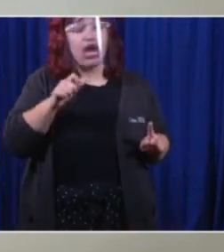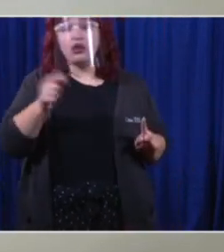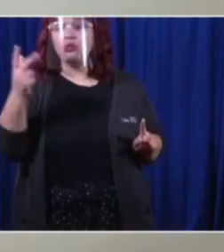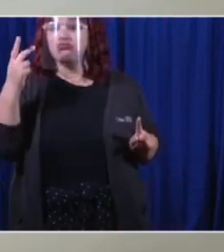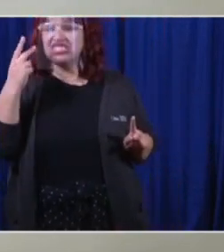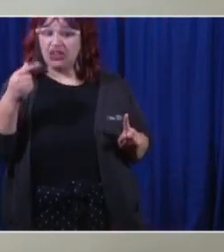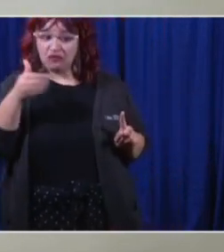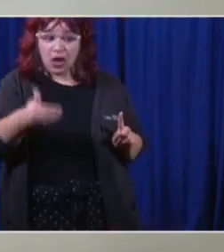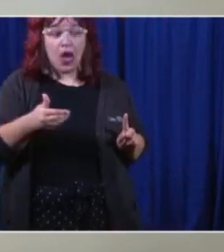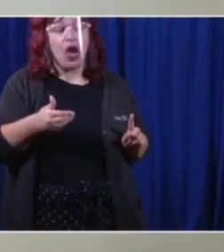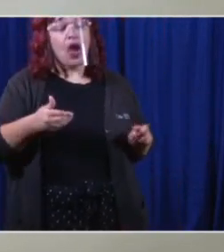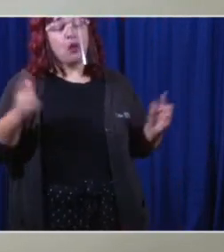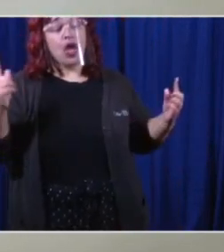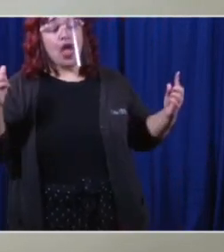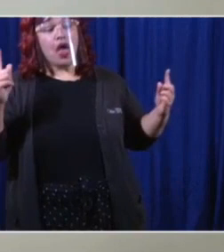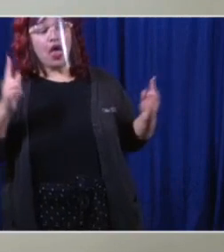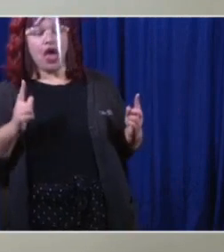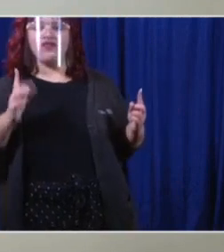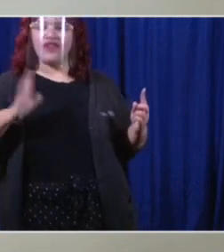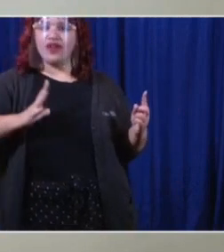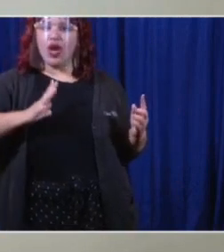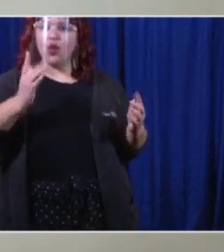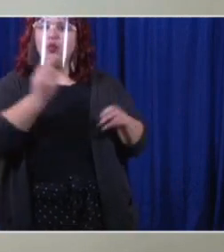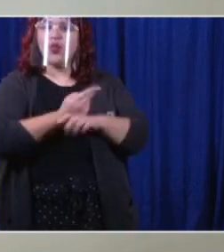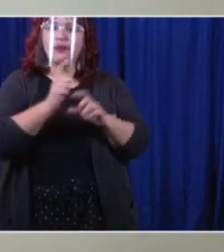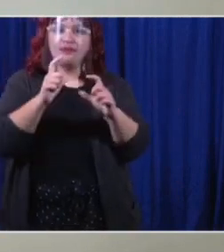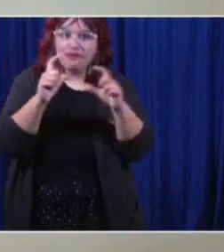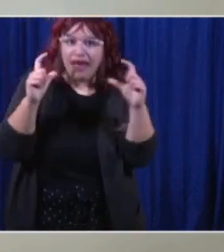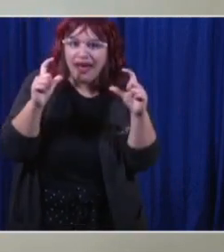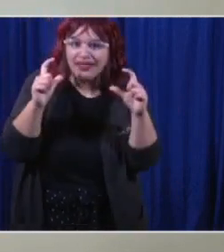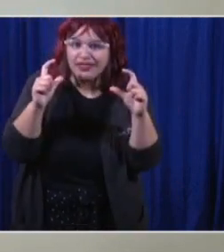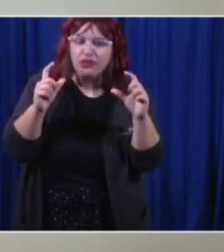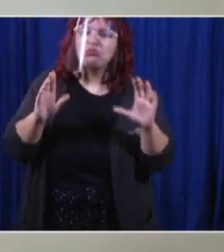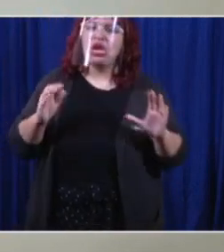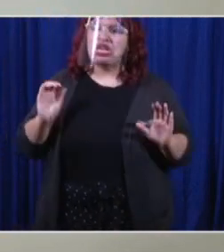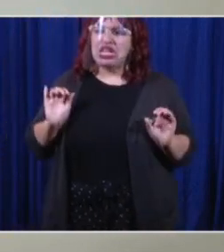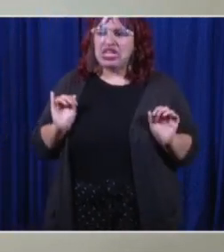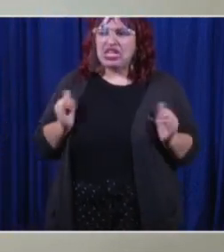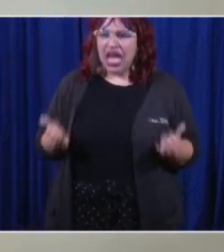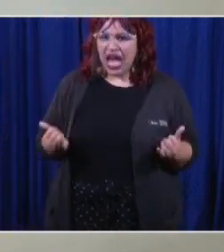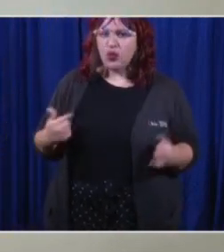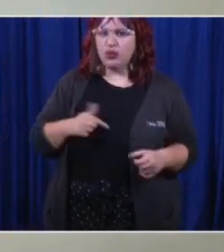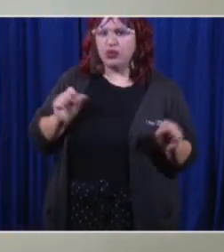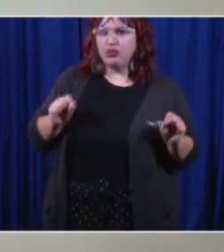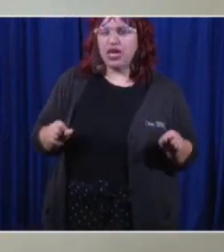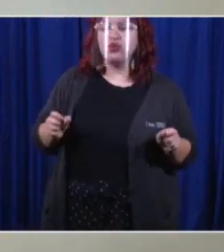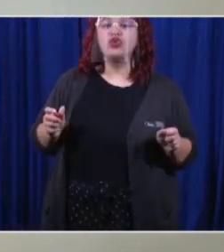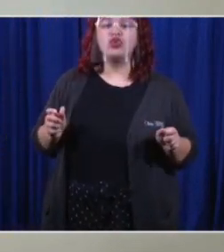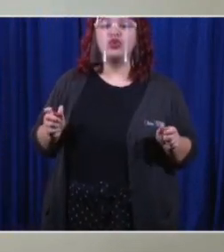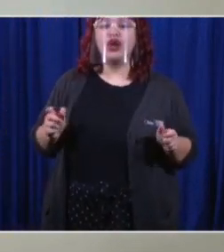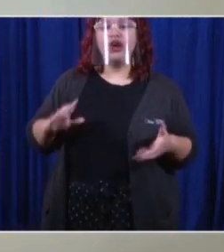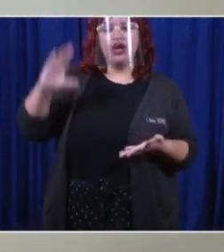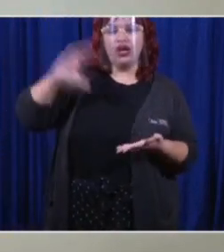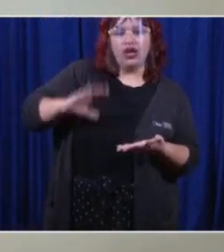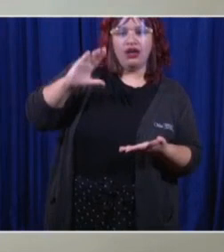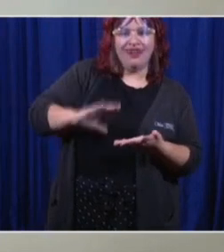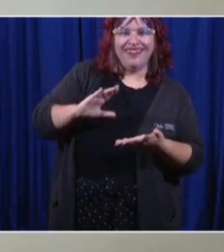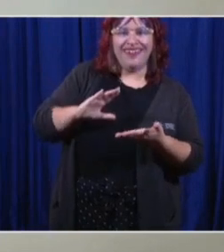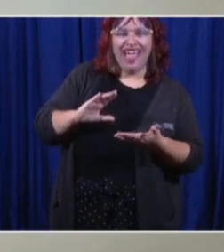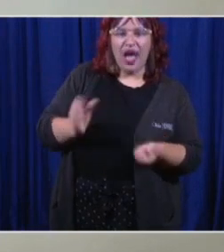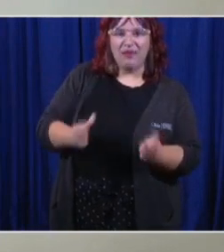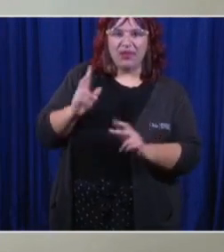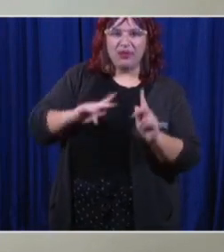we can bring the spread of this virus under control that's quite manageable. But as we sit today, since the beginning part